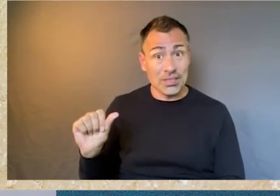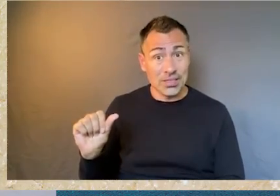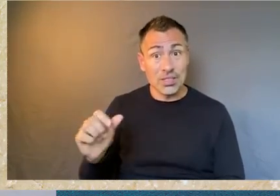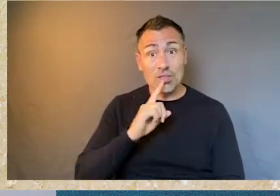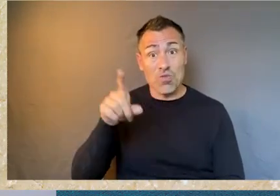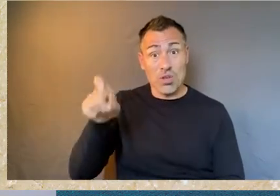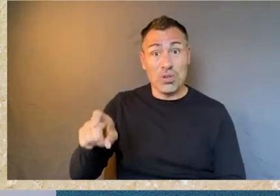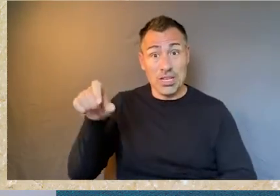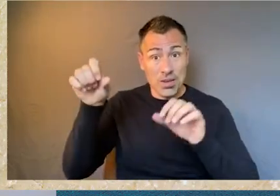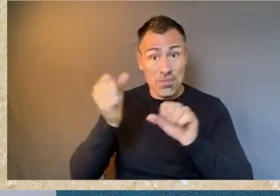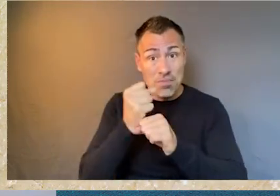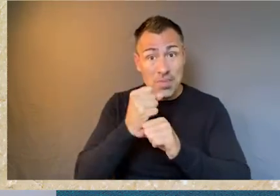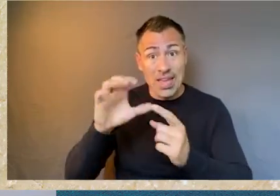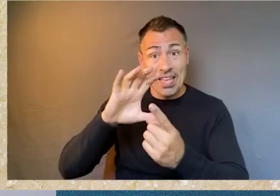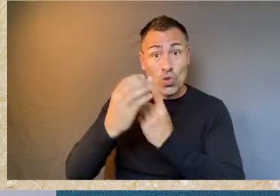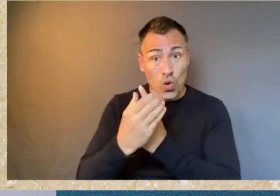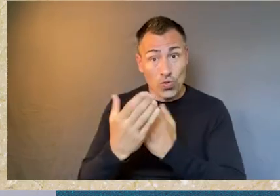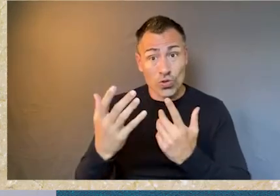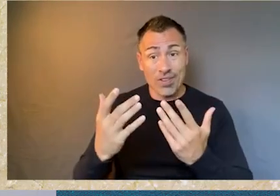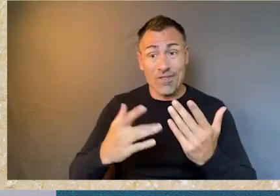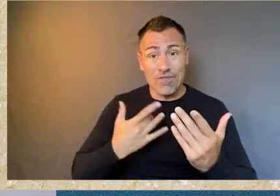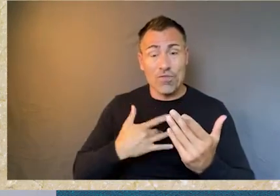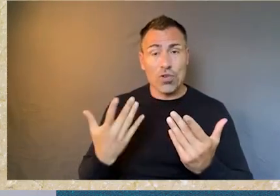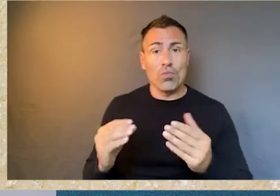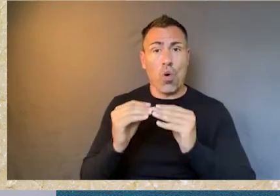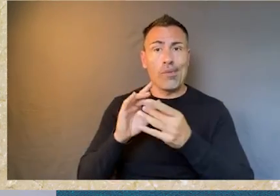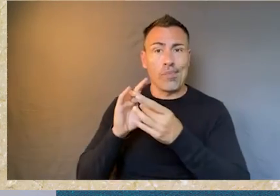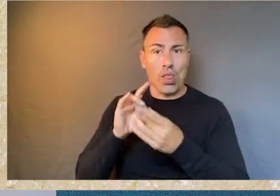culture as feel a sense of belonging?